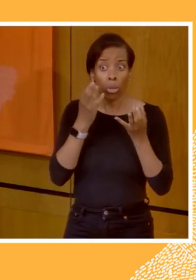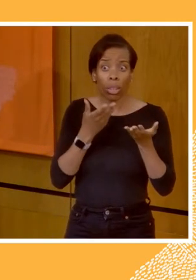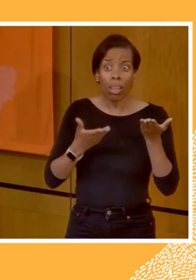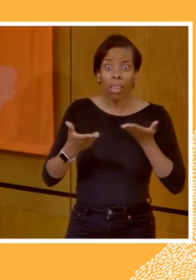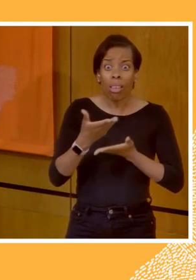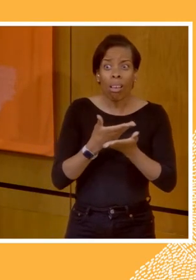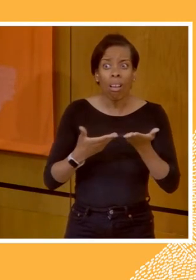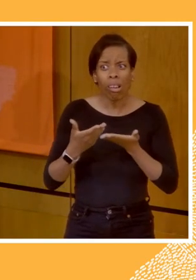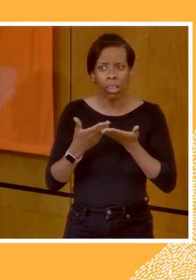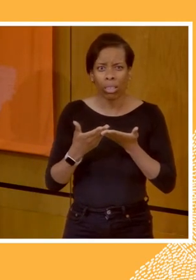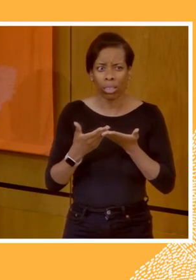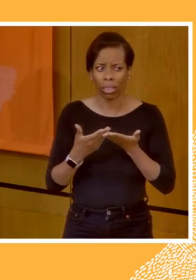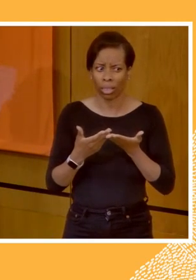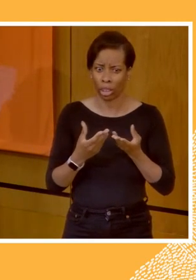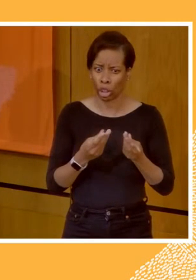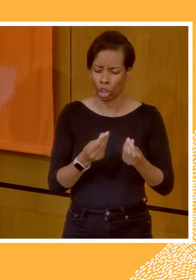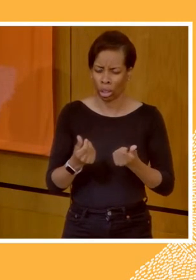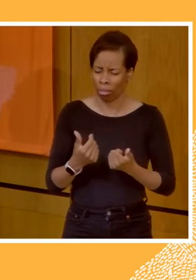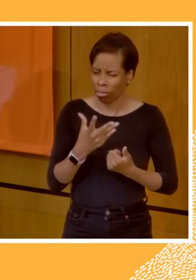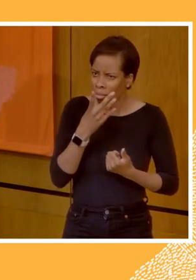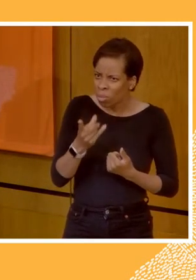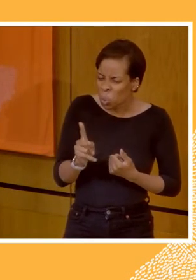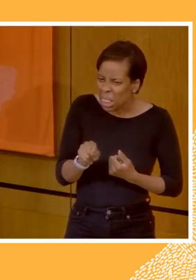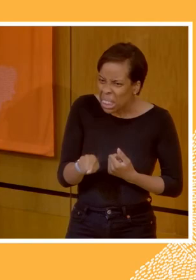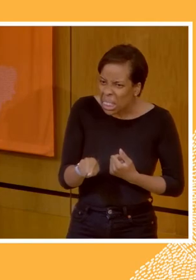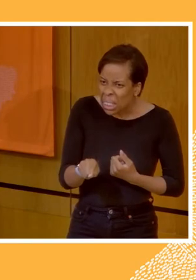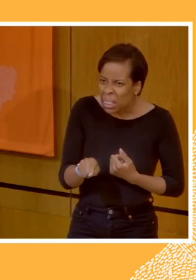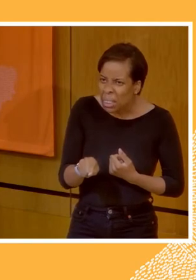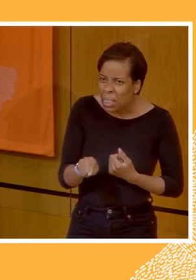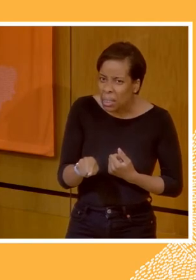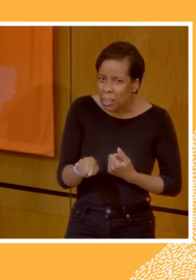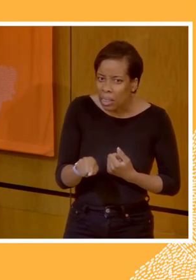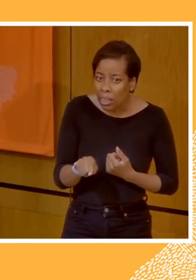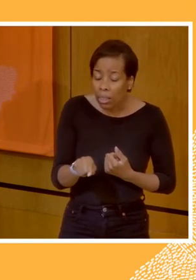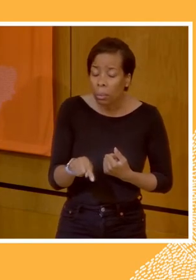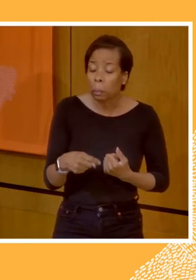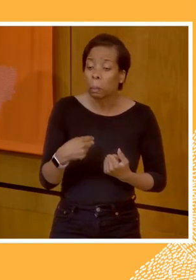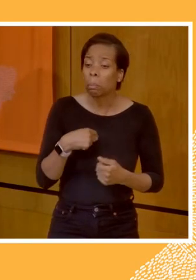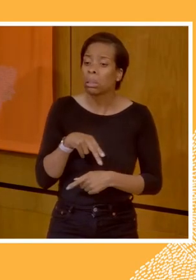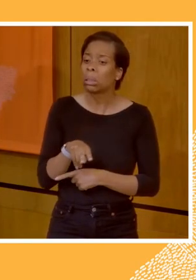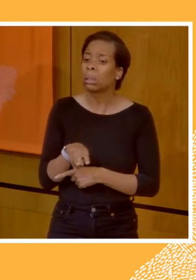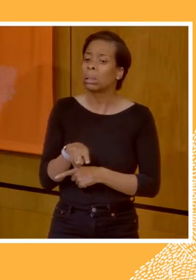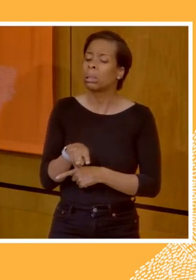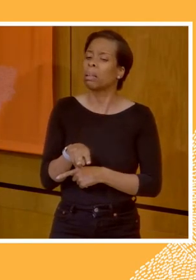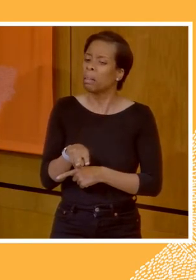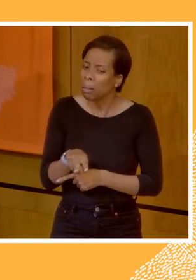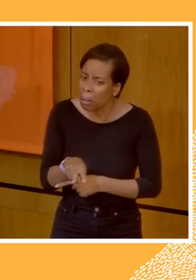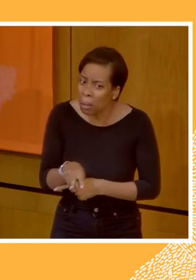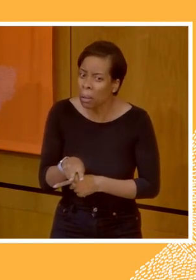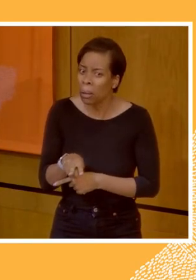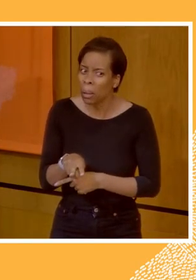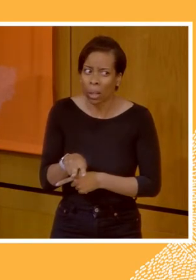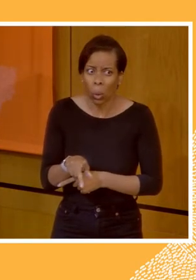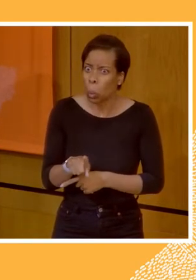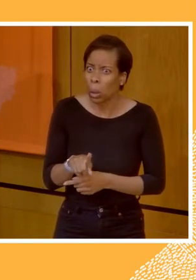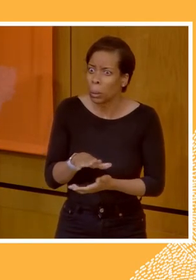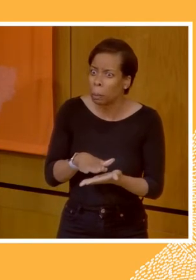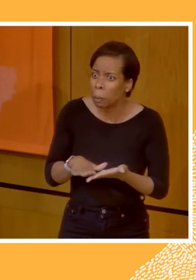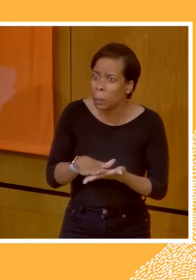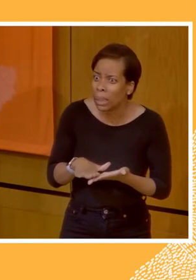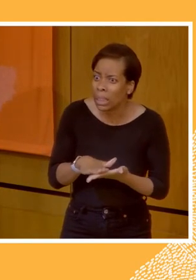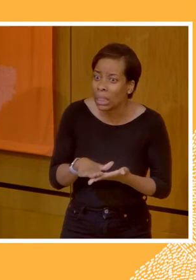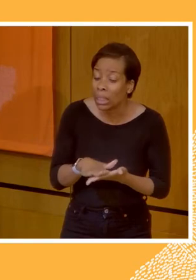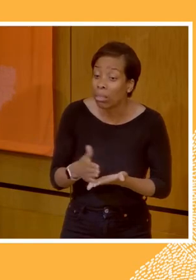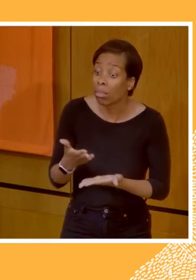these people came there, Ben and Babita. I was like, we are doing a podcast. And I was like, well, how are we going to listen to this? And